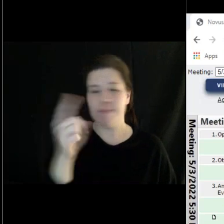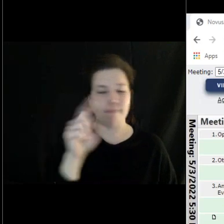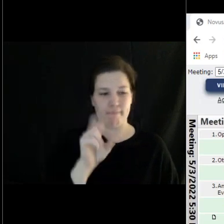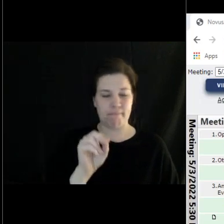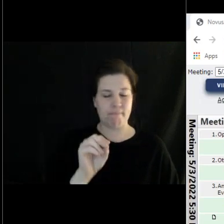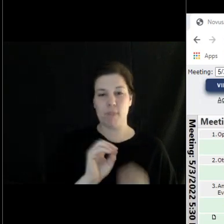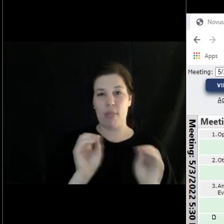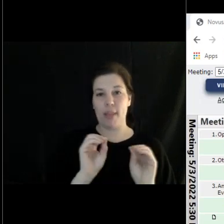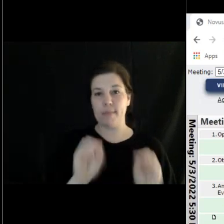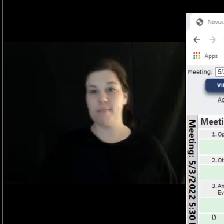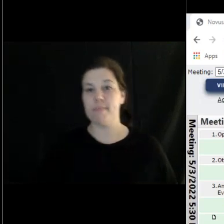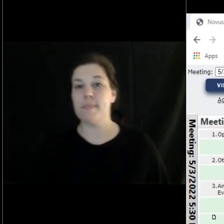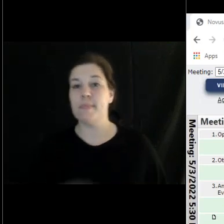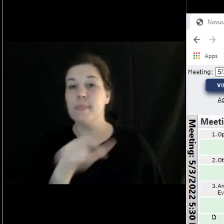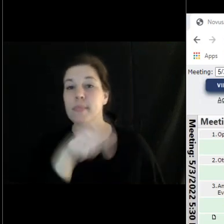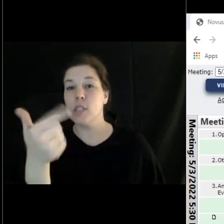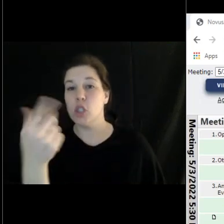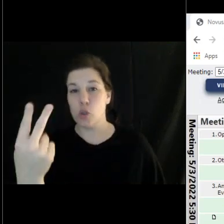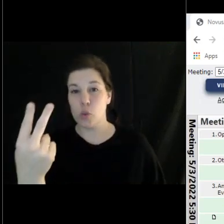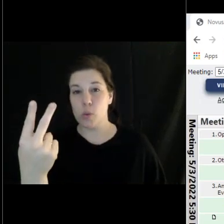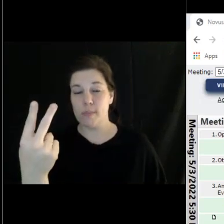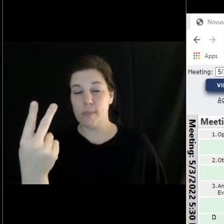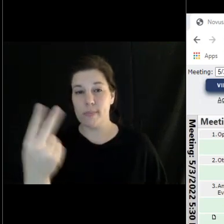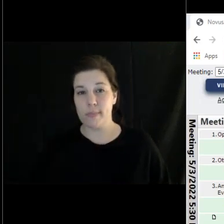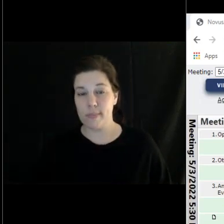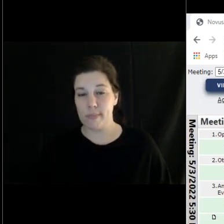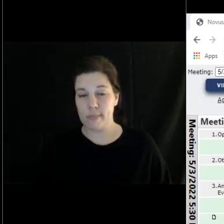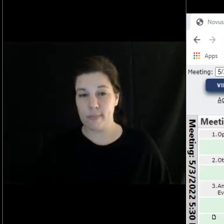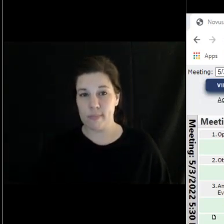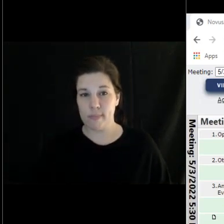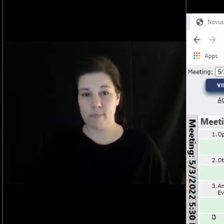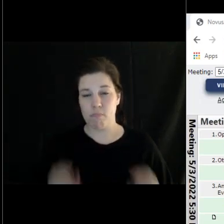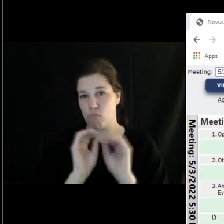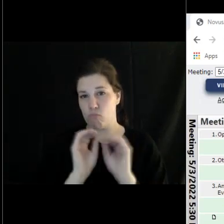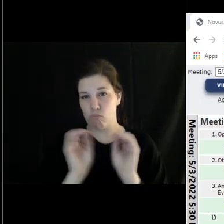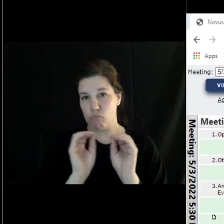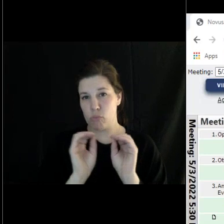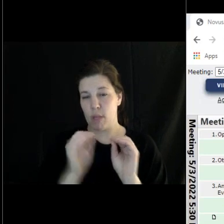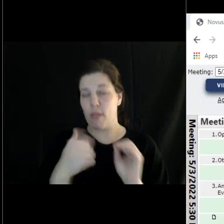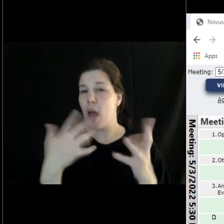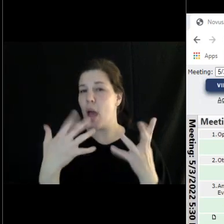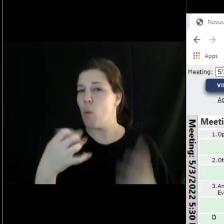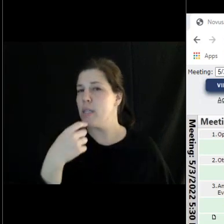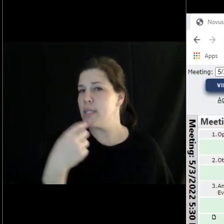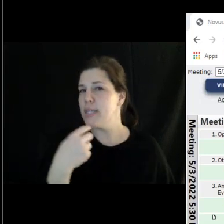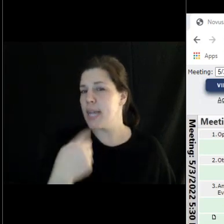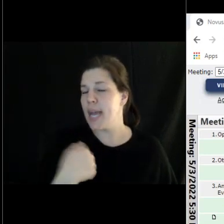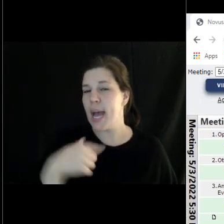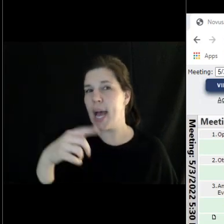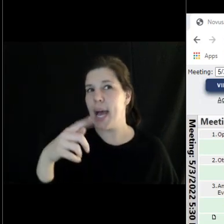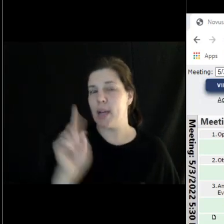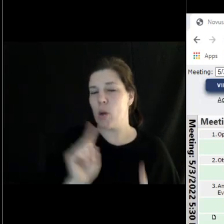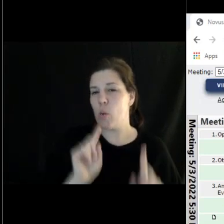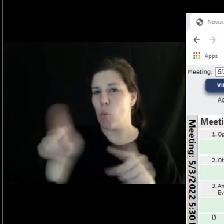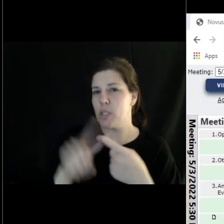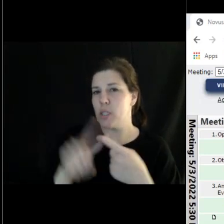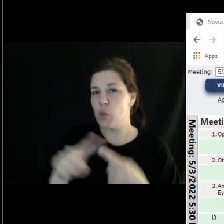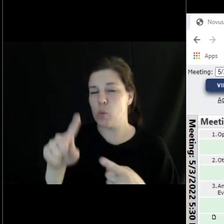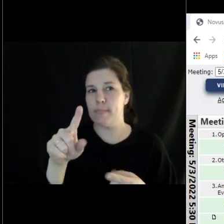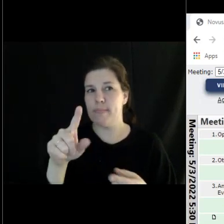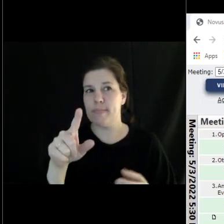disclosure. All right. Let's go to district 2. No disclosure. I would like to say that I did attend the League of